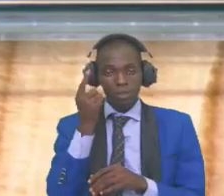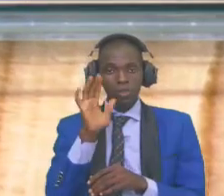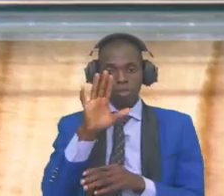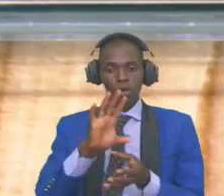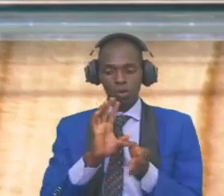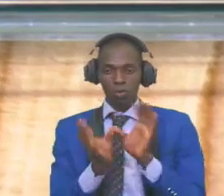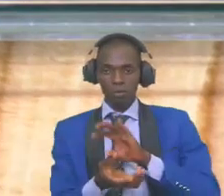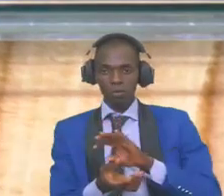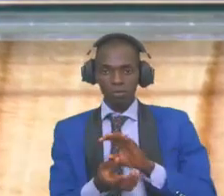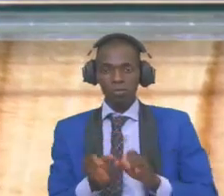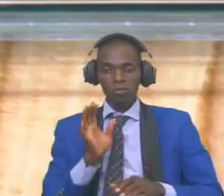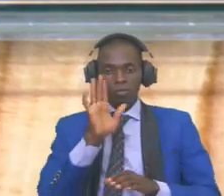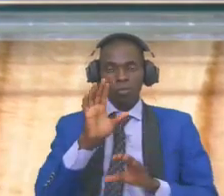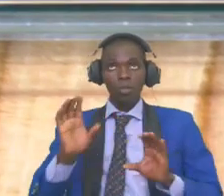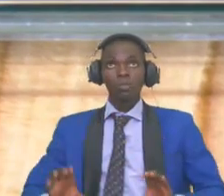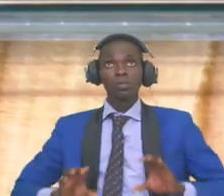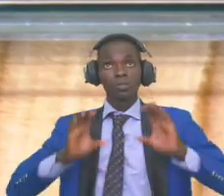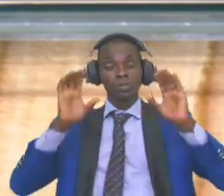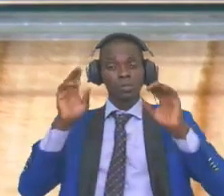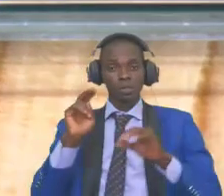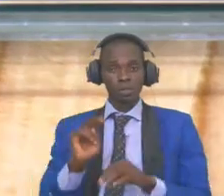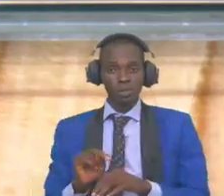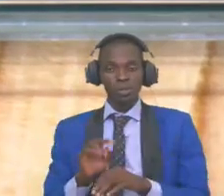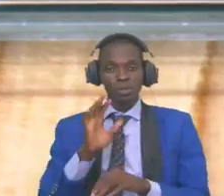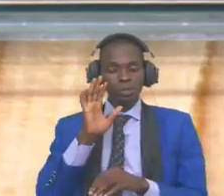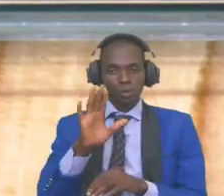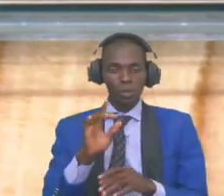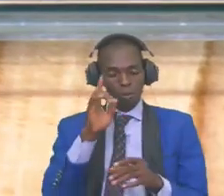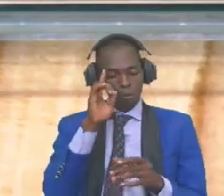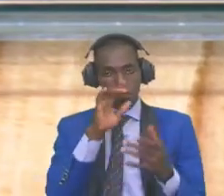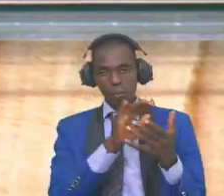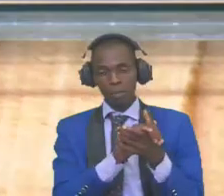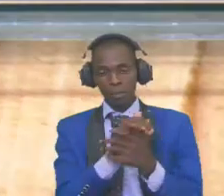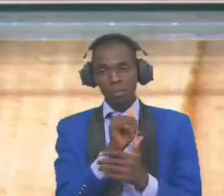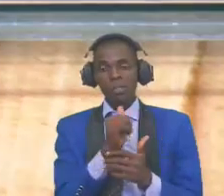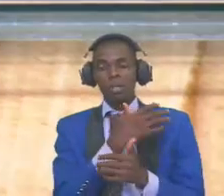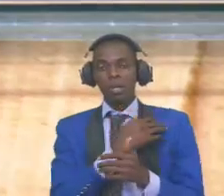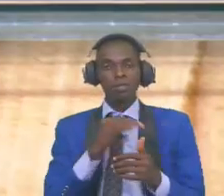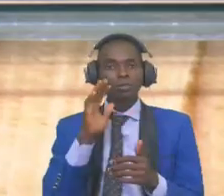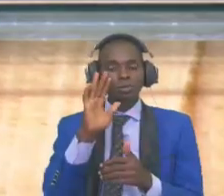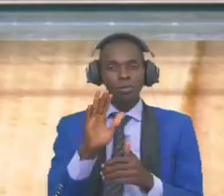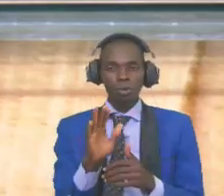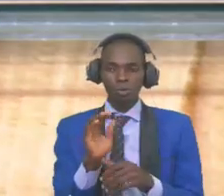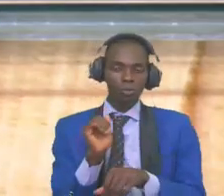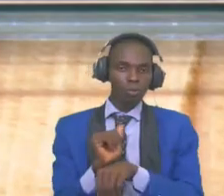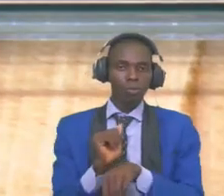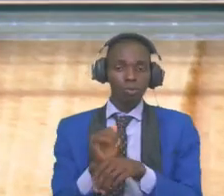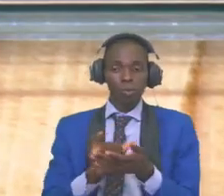conversion, your consecration, your conviction, and your commitment, those